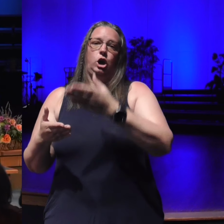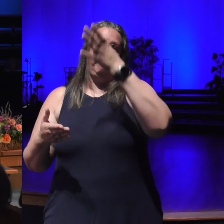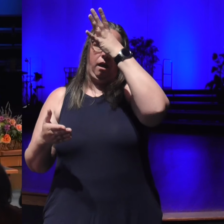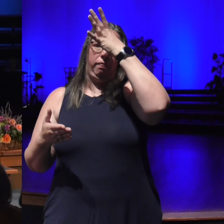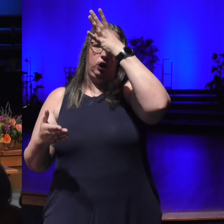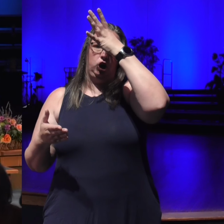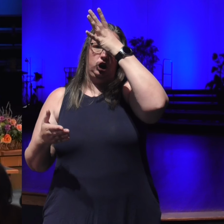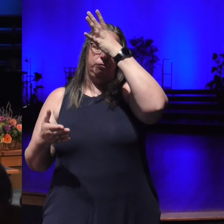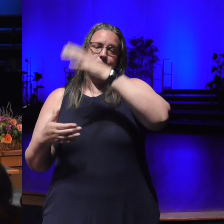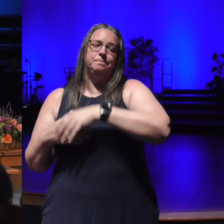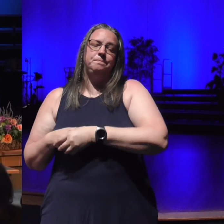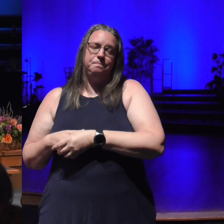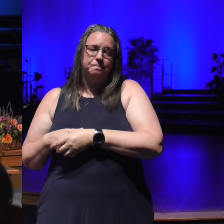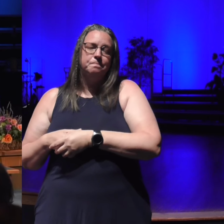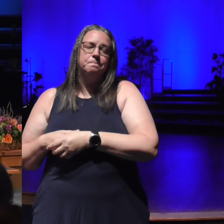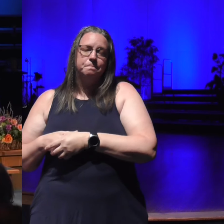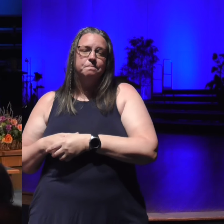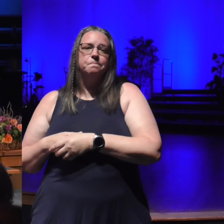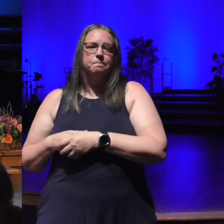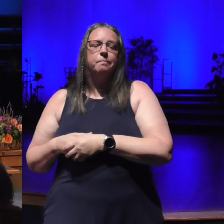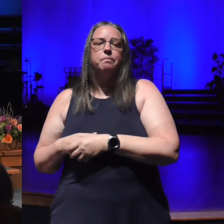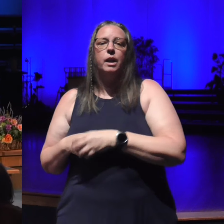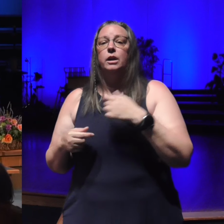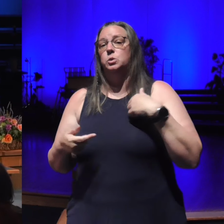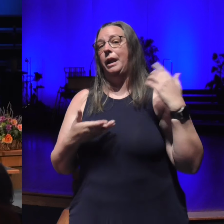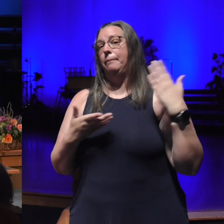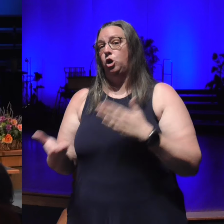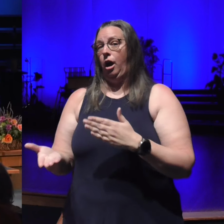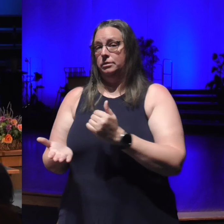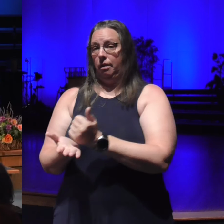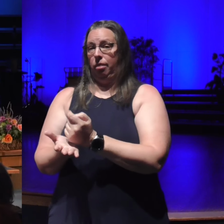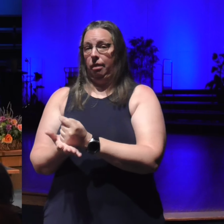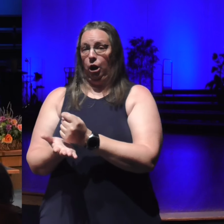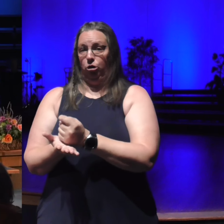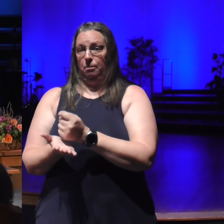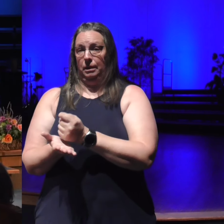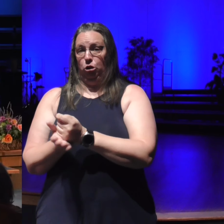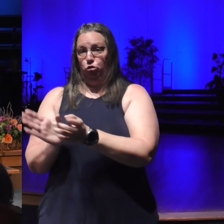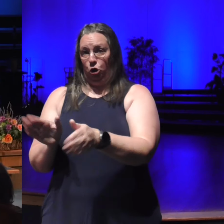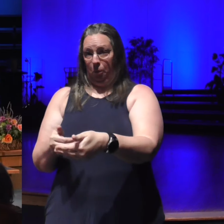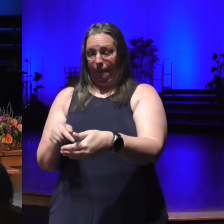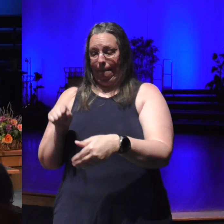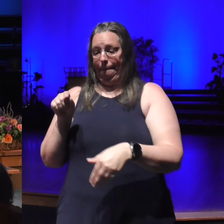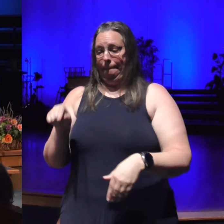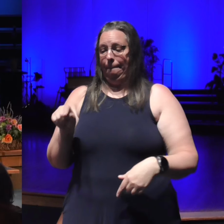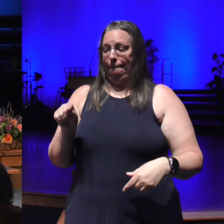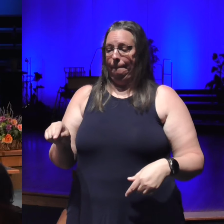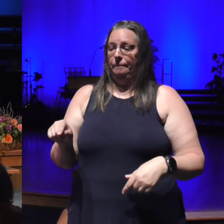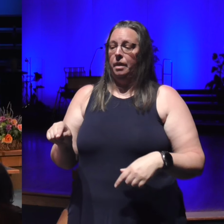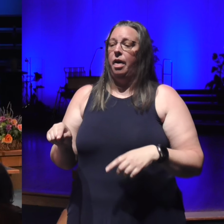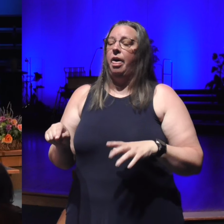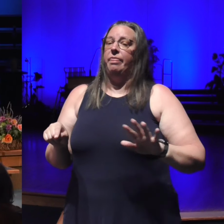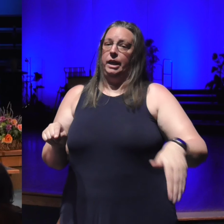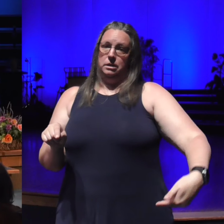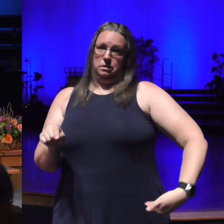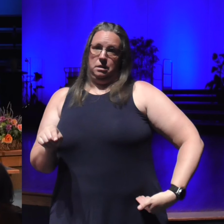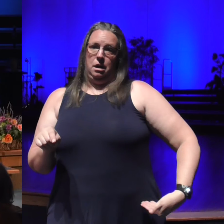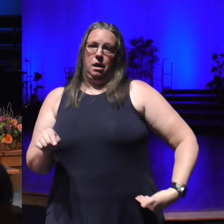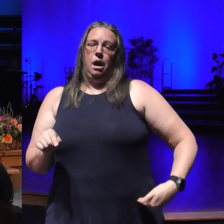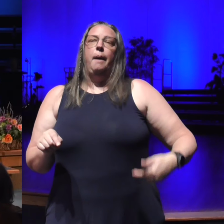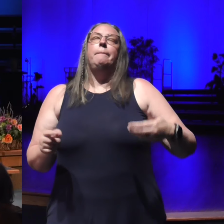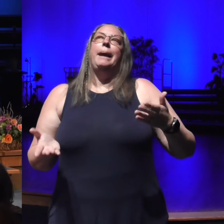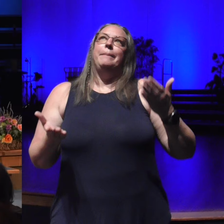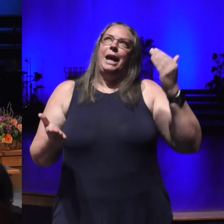It was in regards to being a good father, because what I brought into that therapy room was an unconscious, I admit it was quite